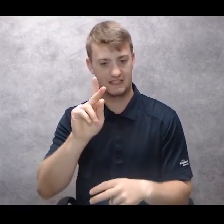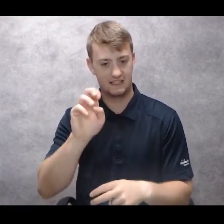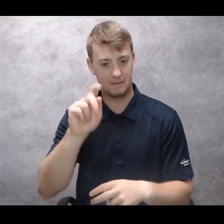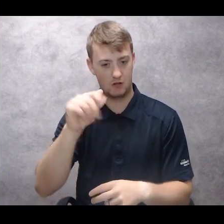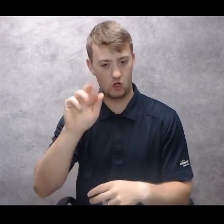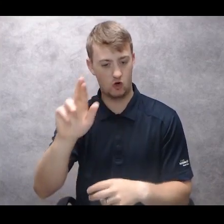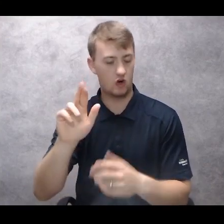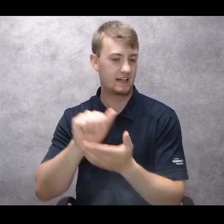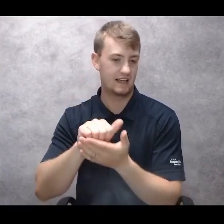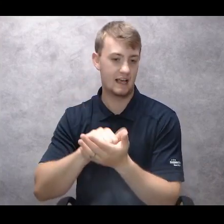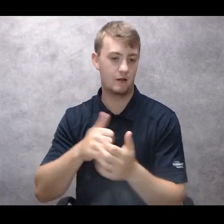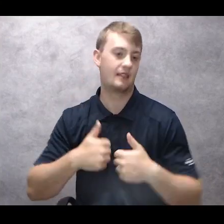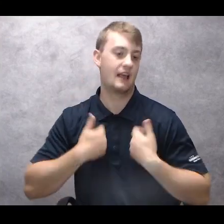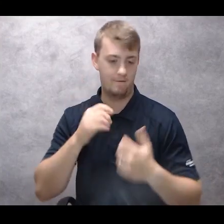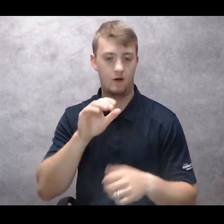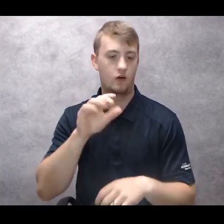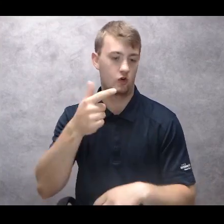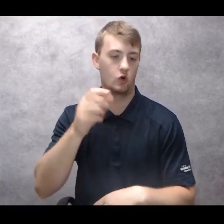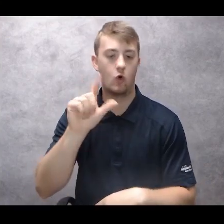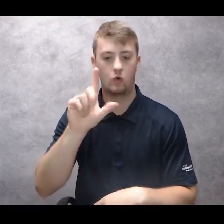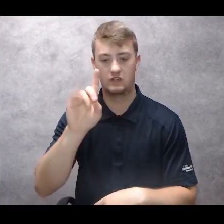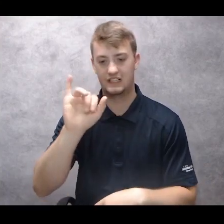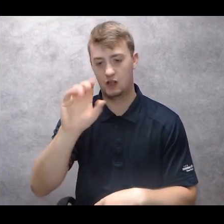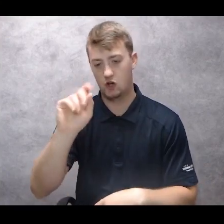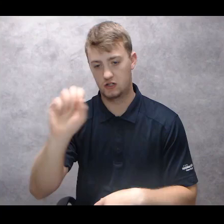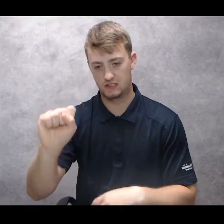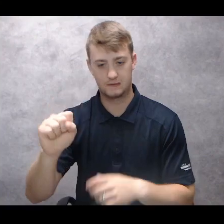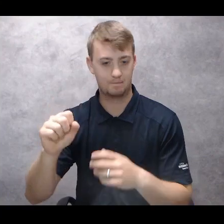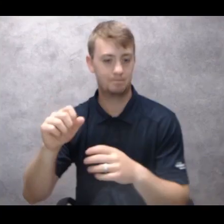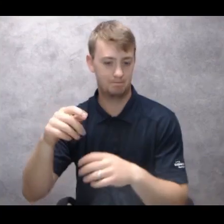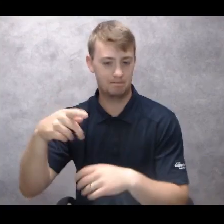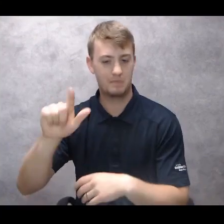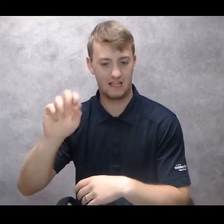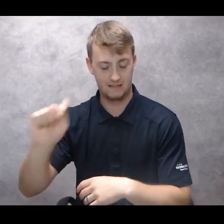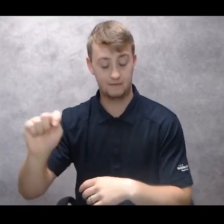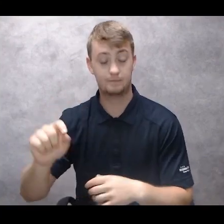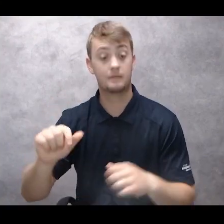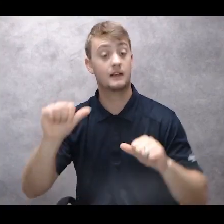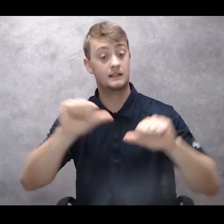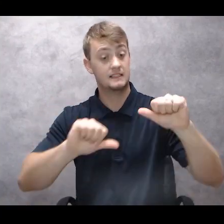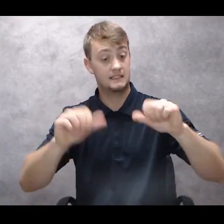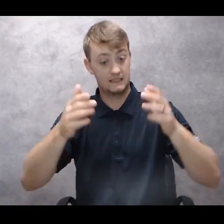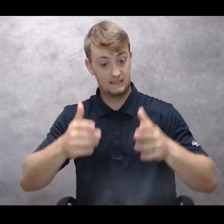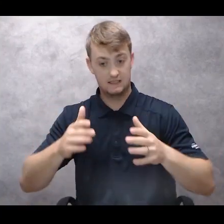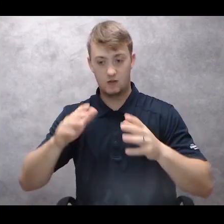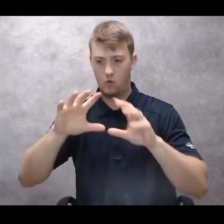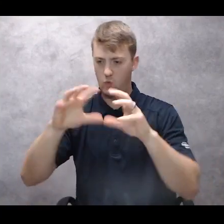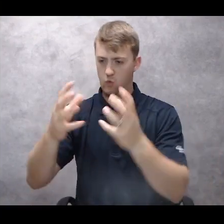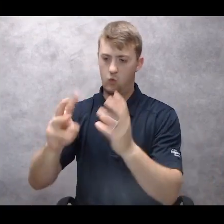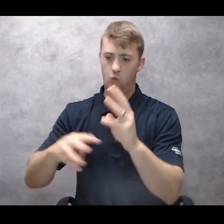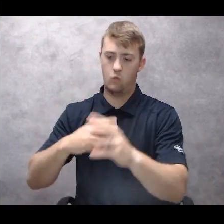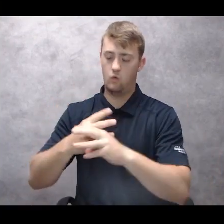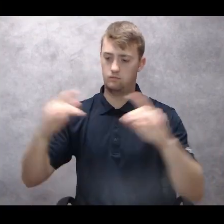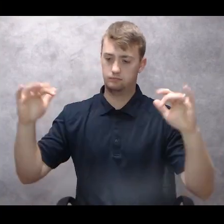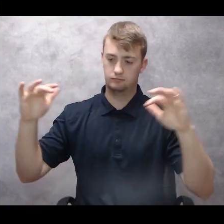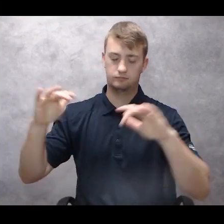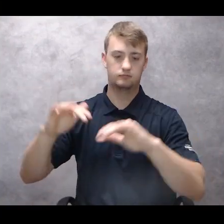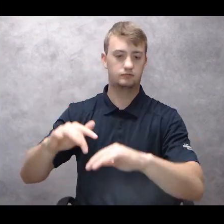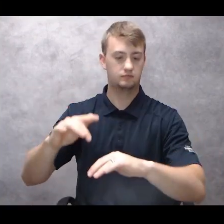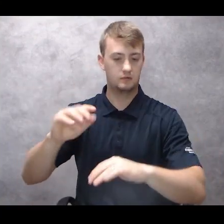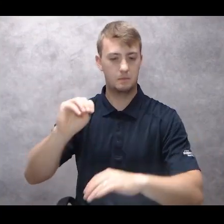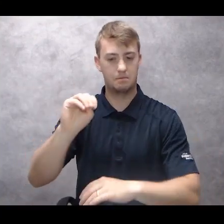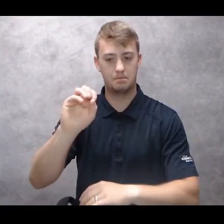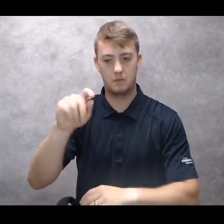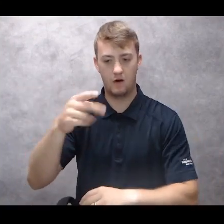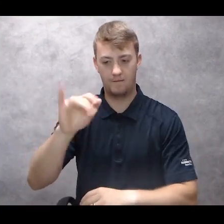count on Goldilocks planet. Okay. Scientists from around the world are gathered this week at NASA's Ames